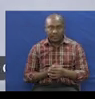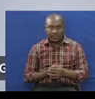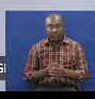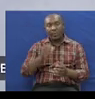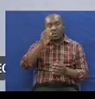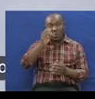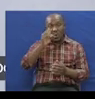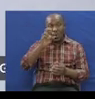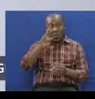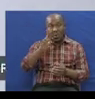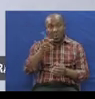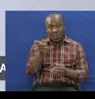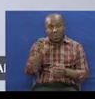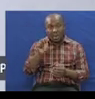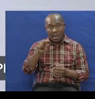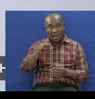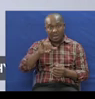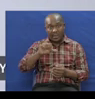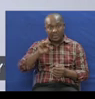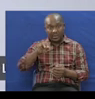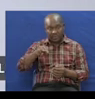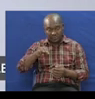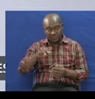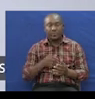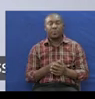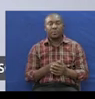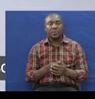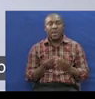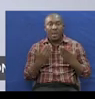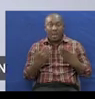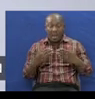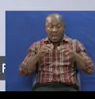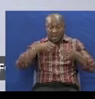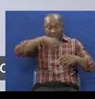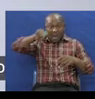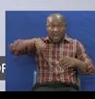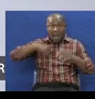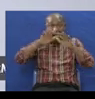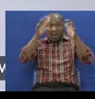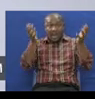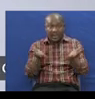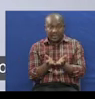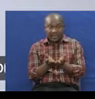And our planet Earth takes about 3/4